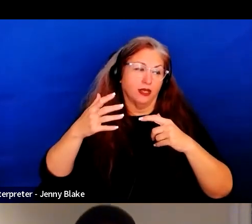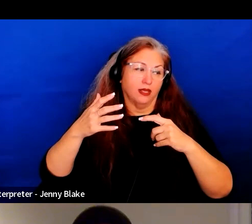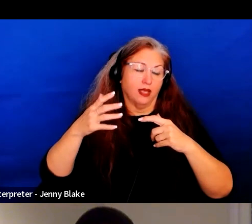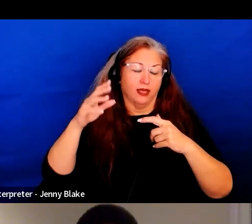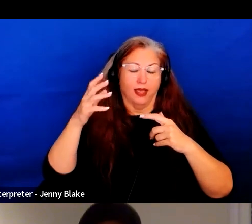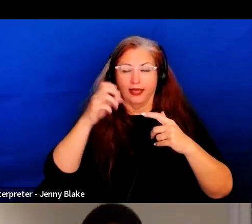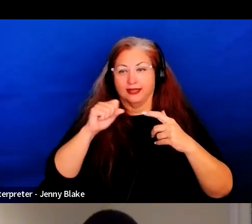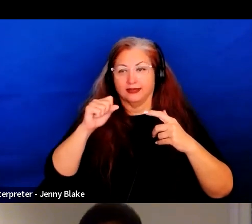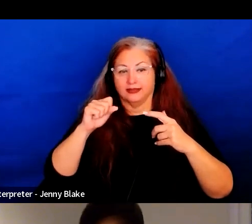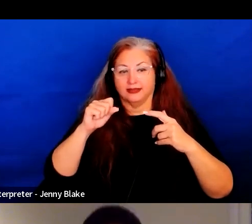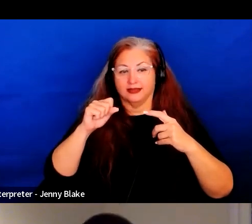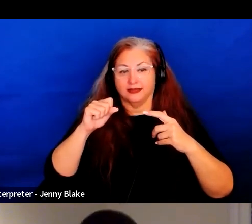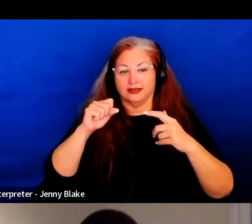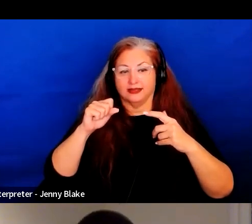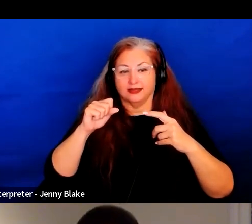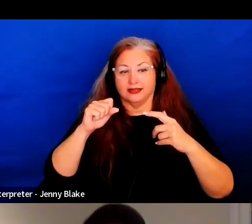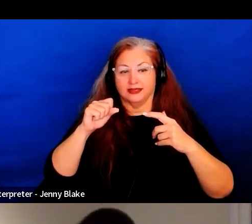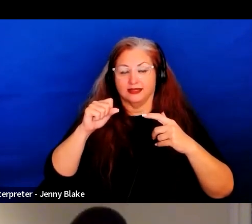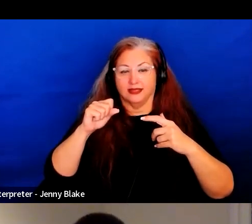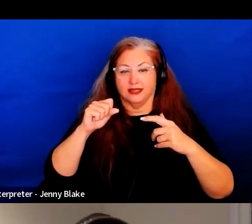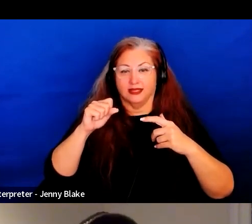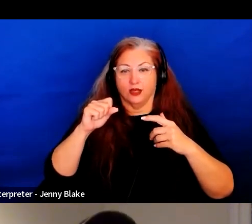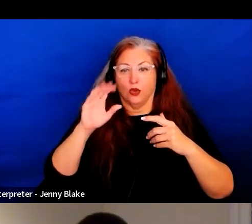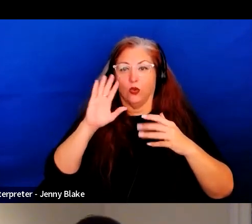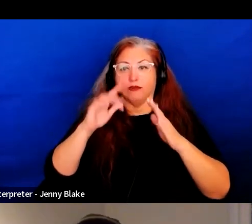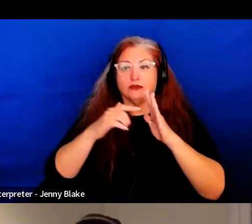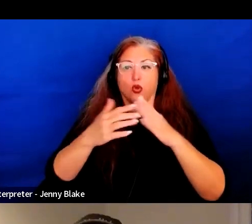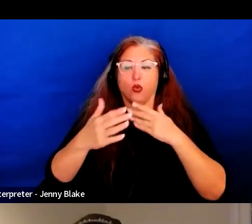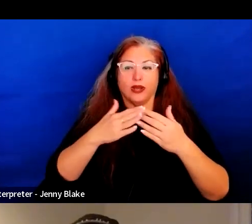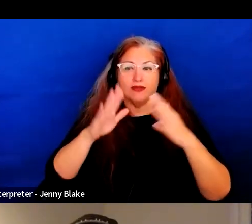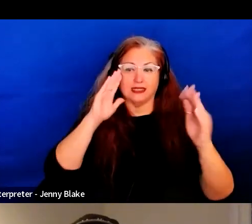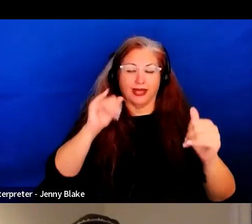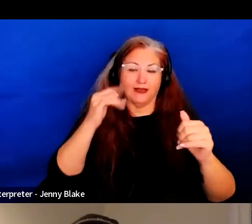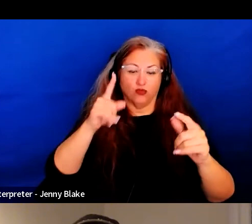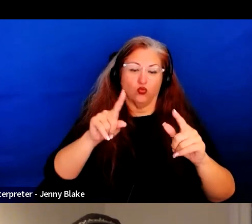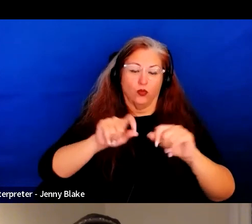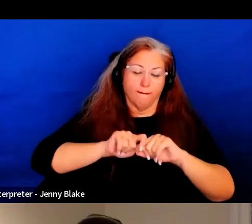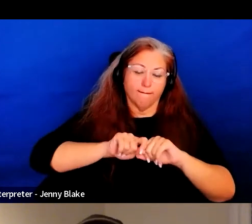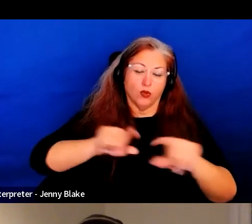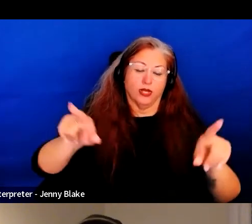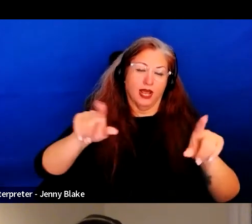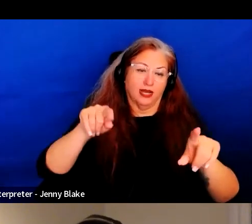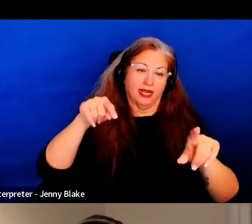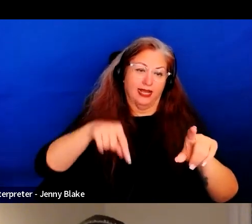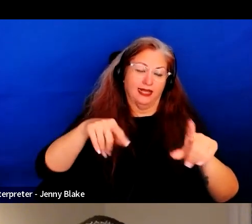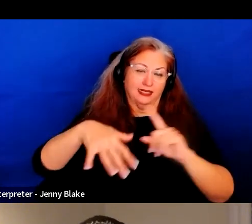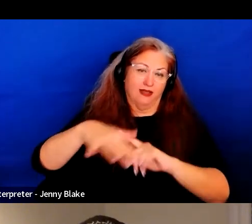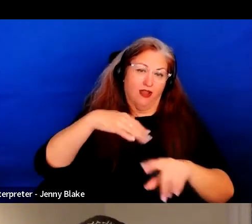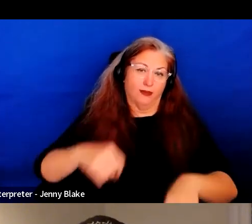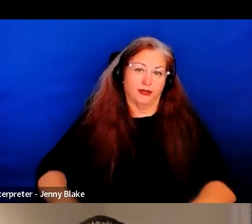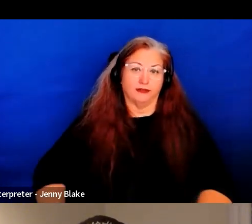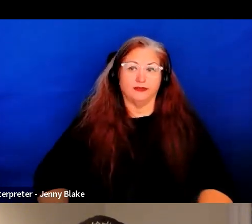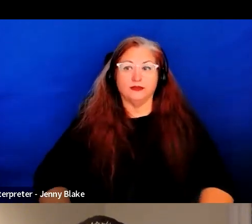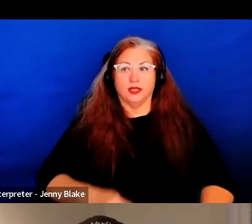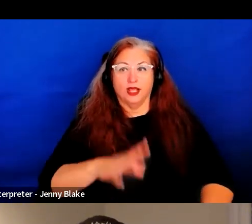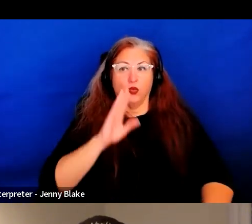guess kind of, you know, signal what is expected when you put things out in this environment. We were just going